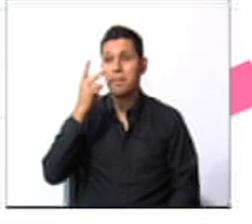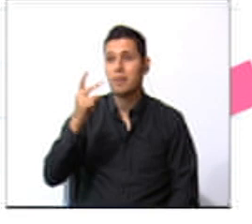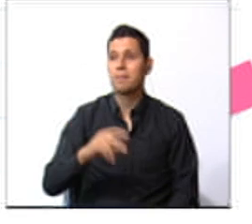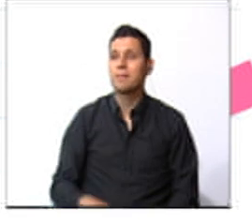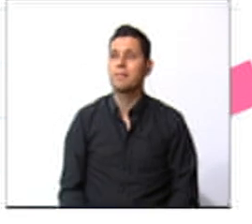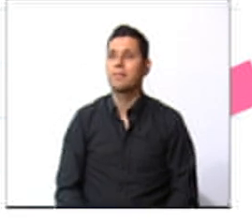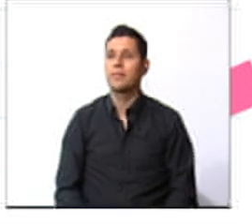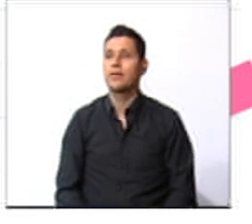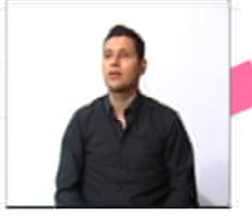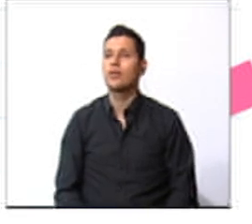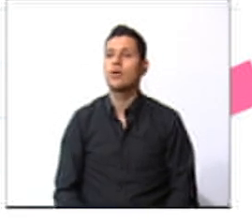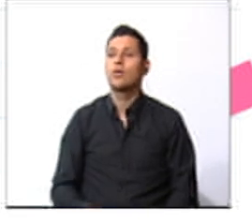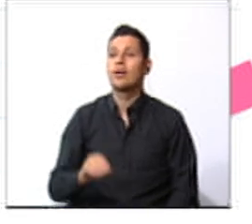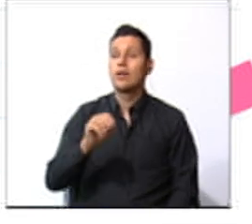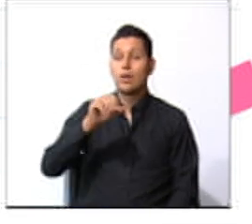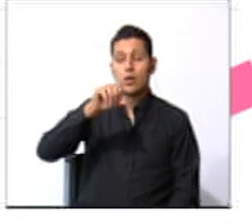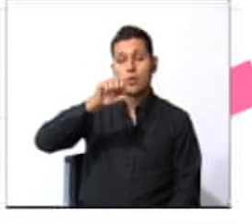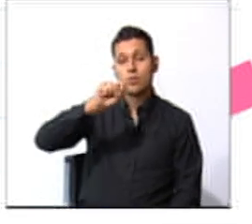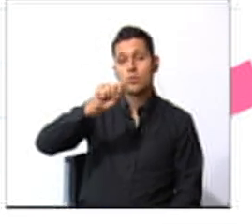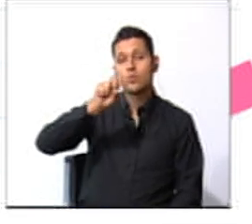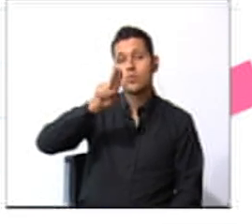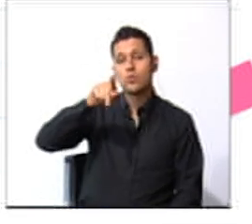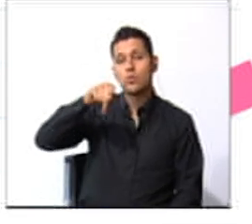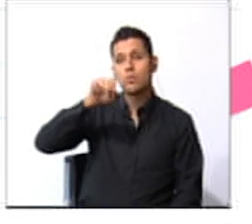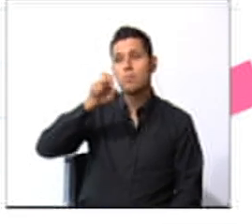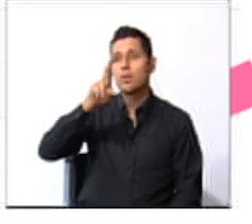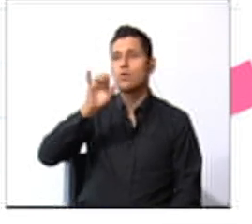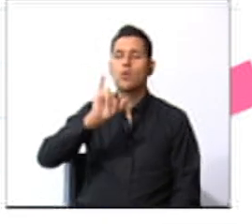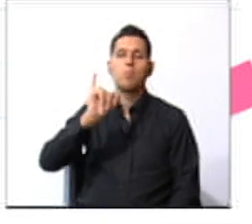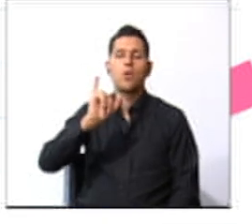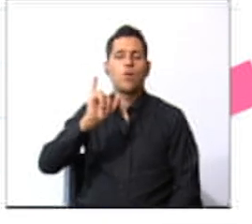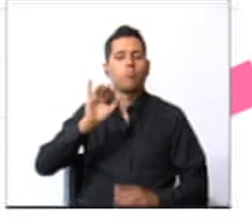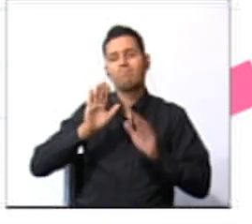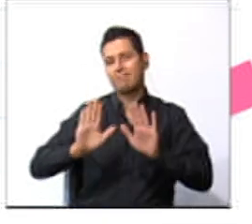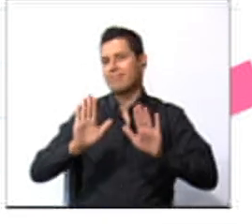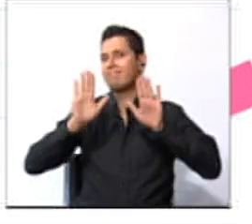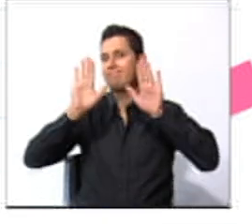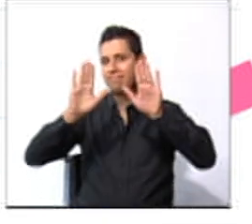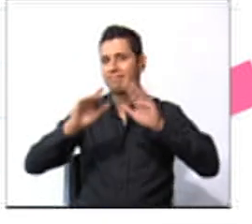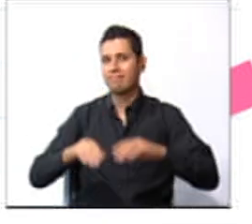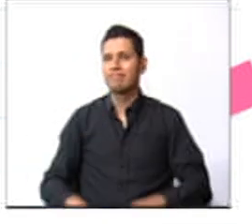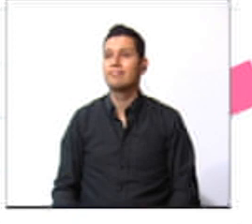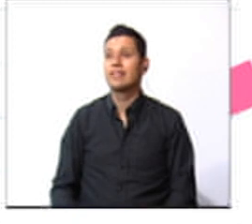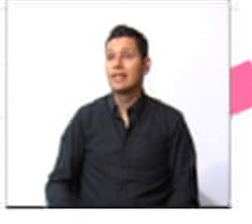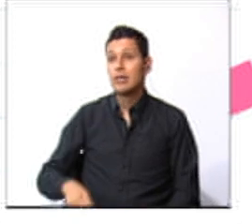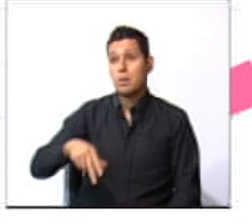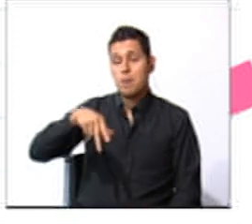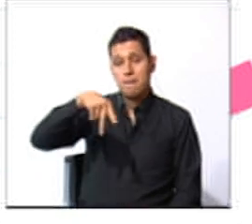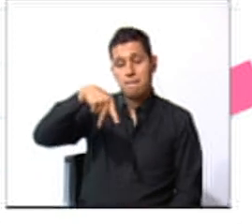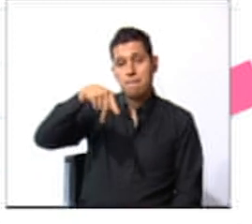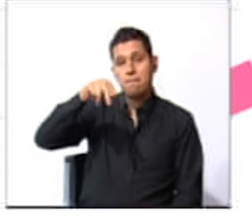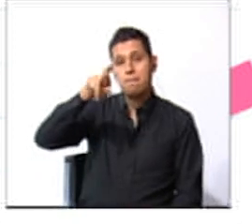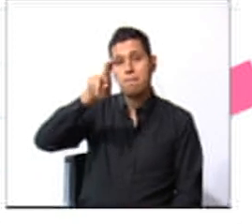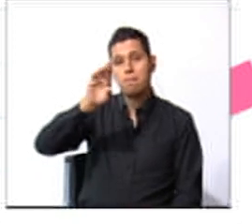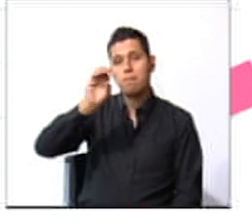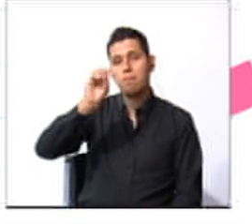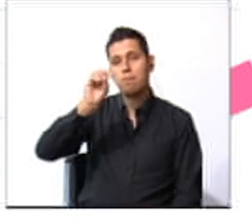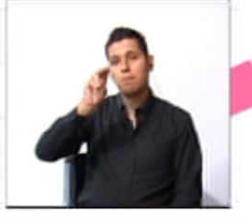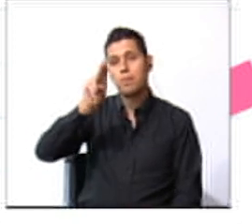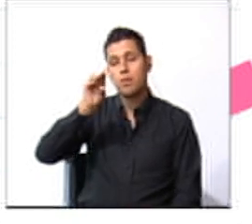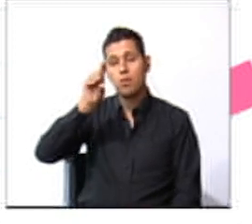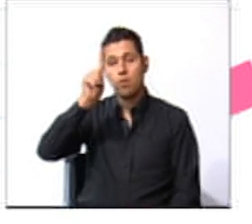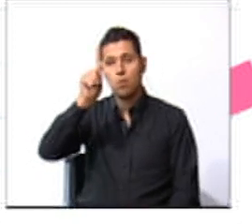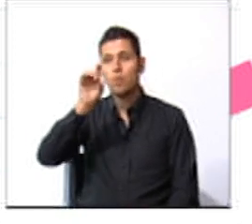Superb is like excellent. Okay, teacher. Proud is feeling of